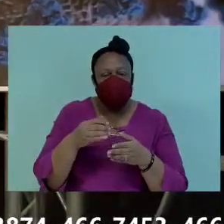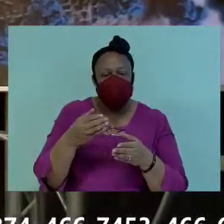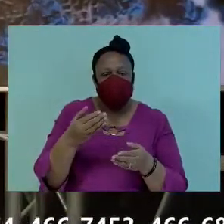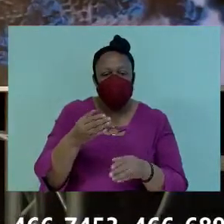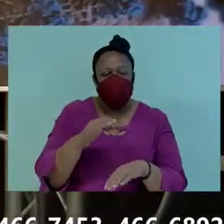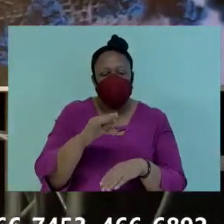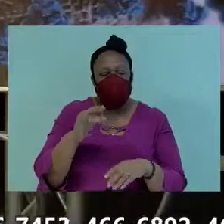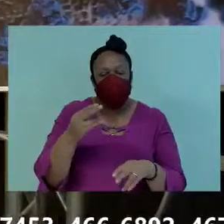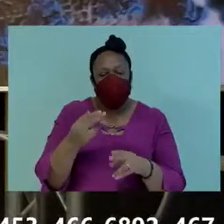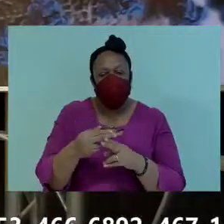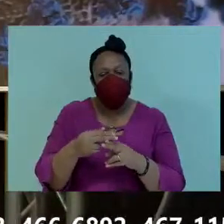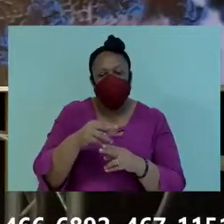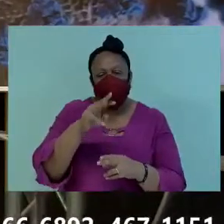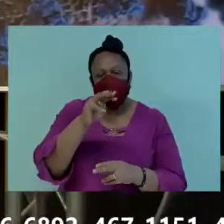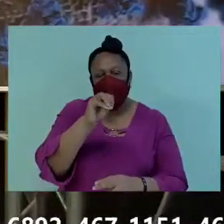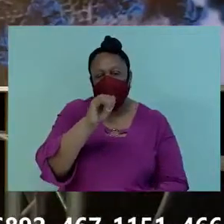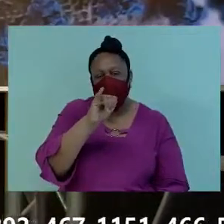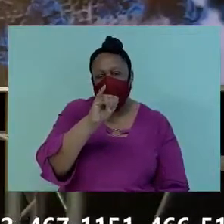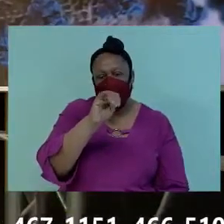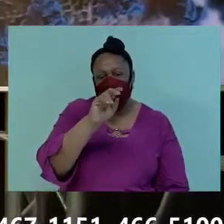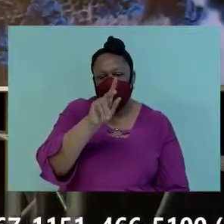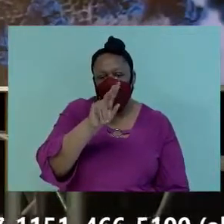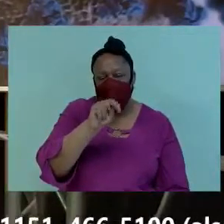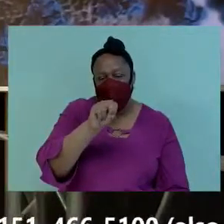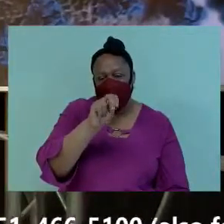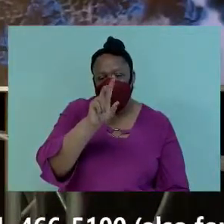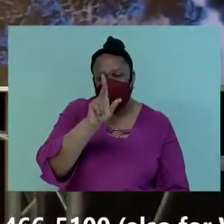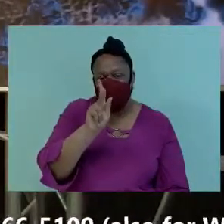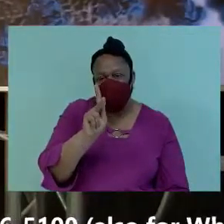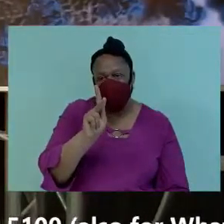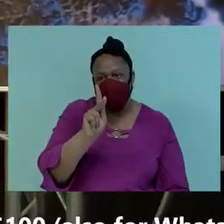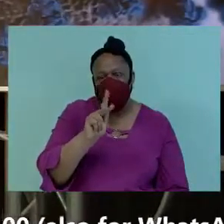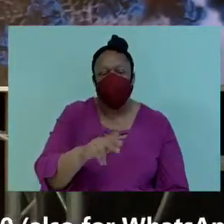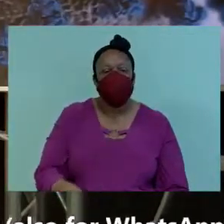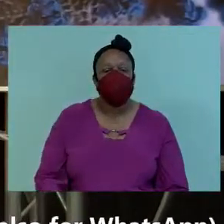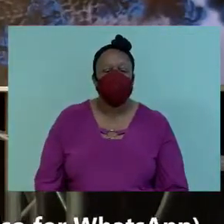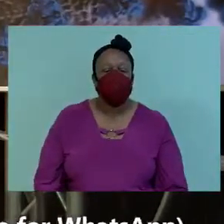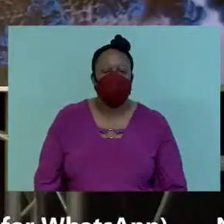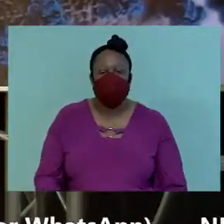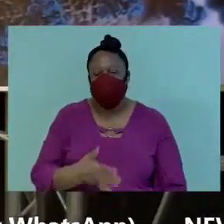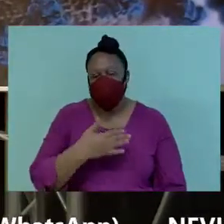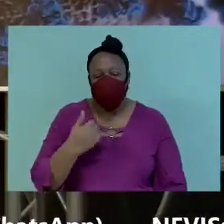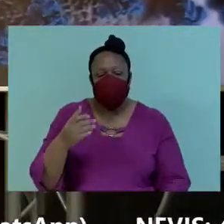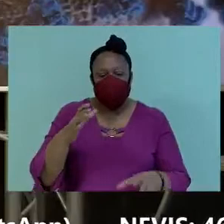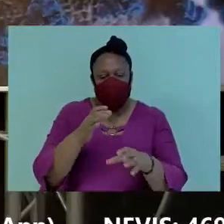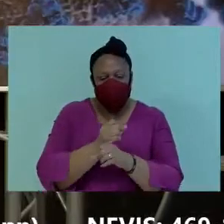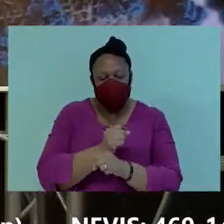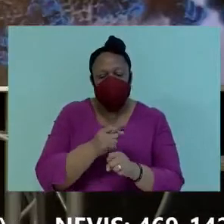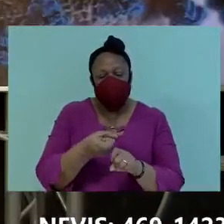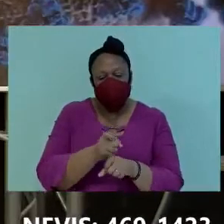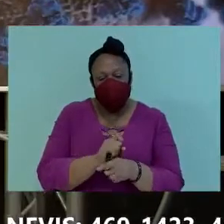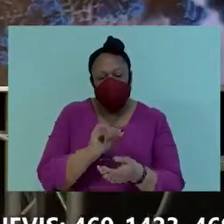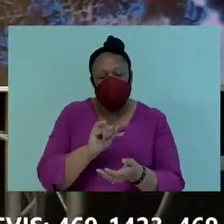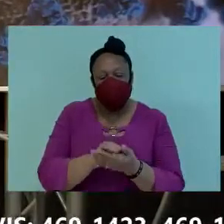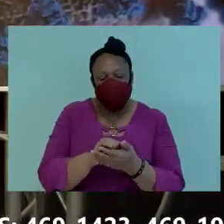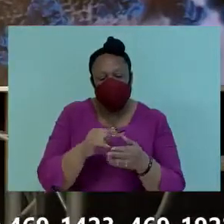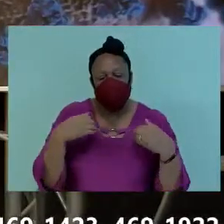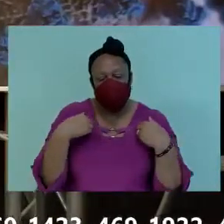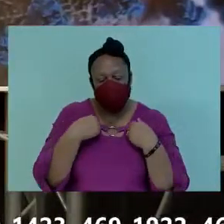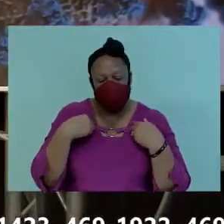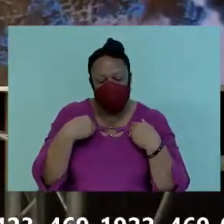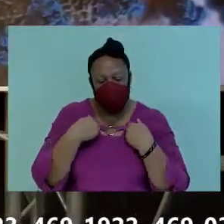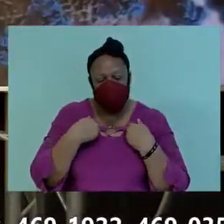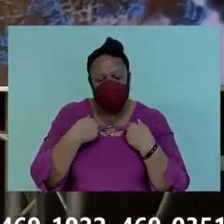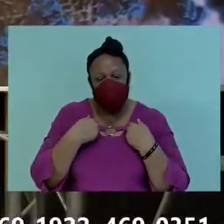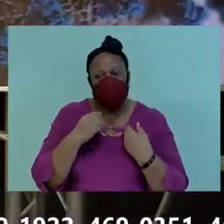so on. And you have animal to human transmission. That was quite an